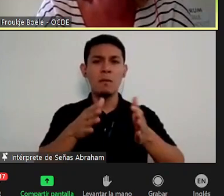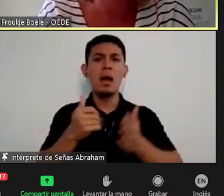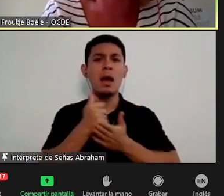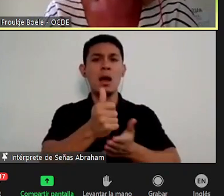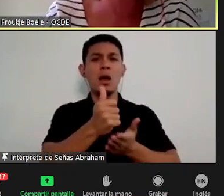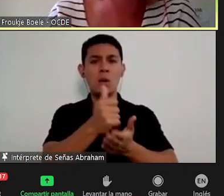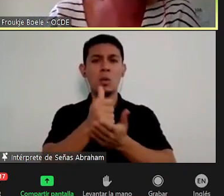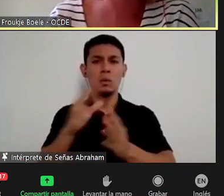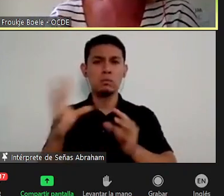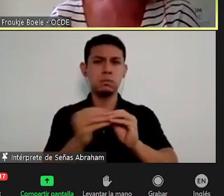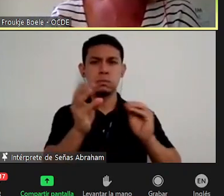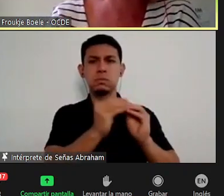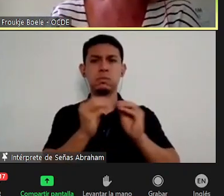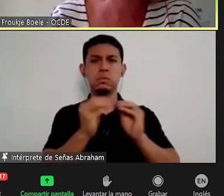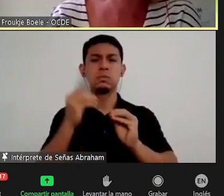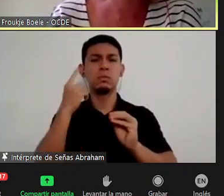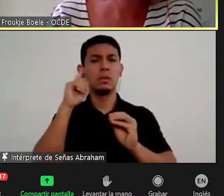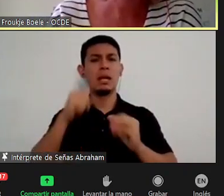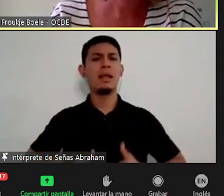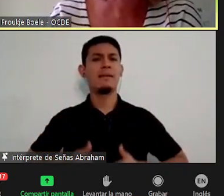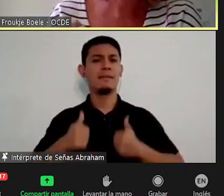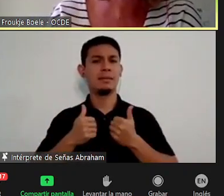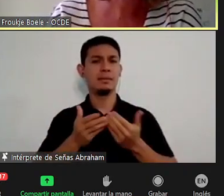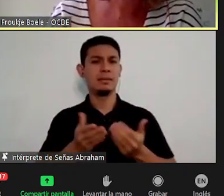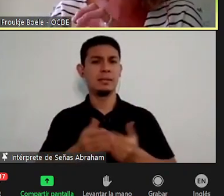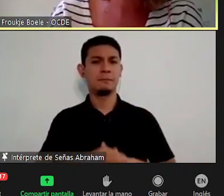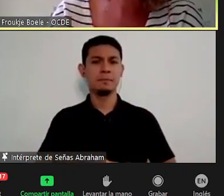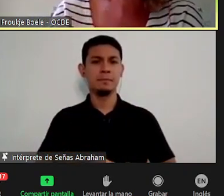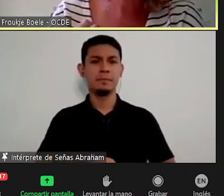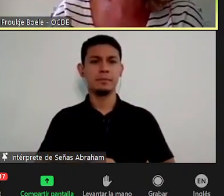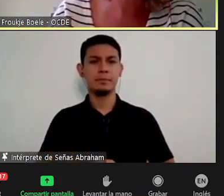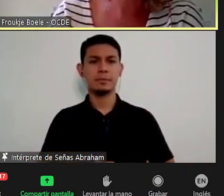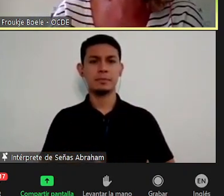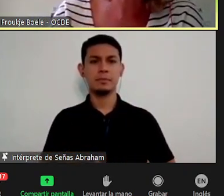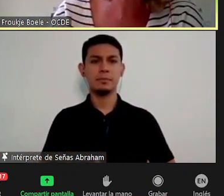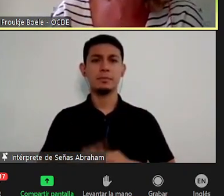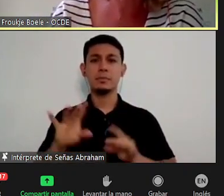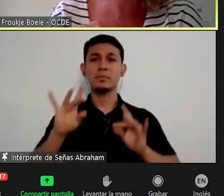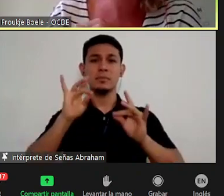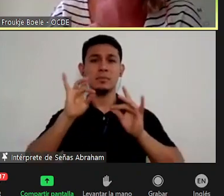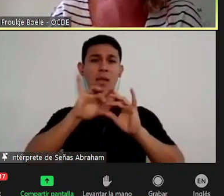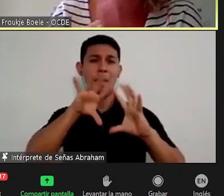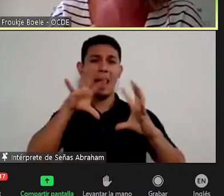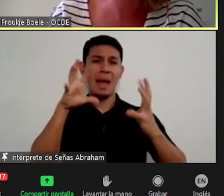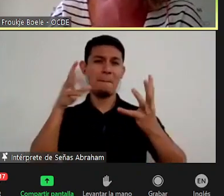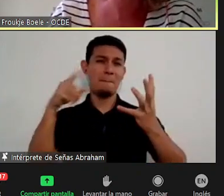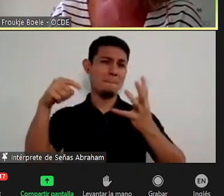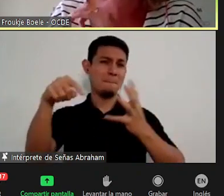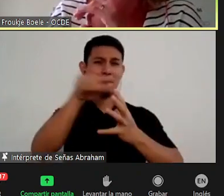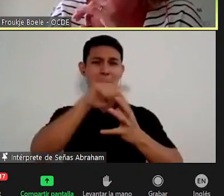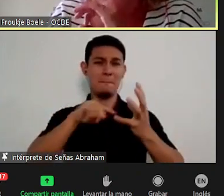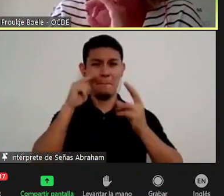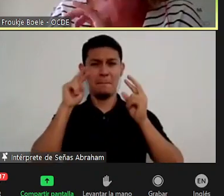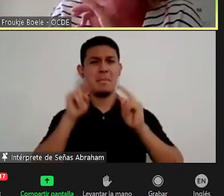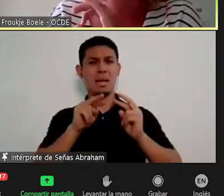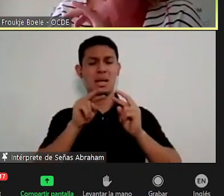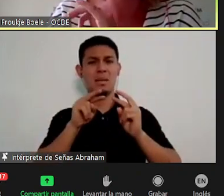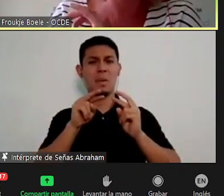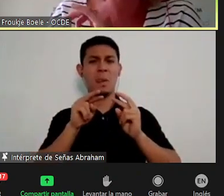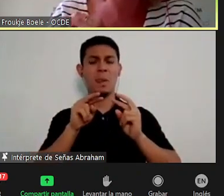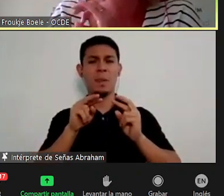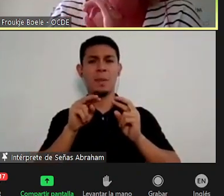would help to making implementations of the due diligence at a world level we see that